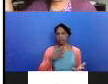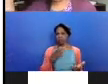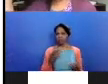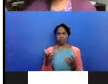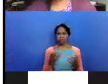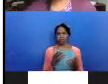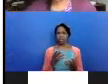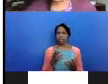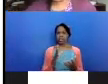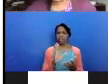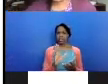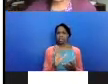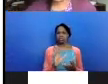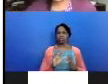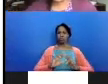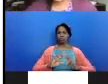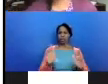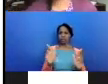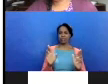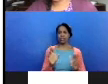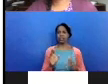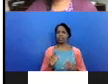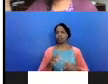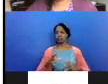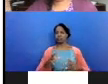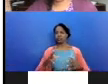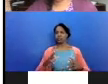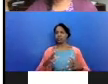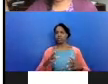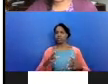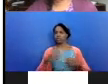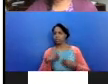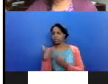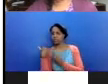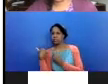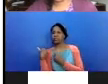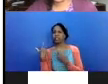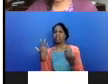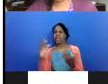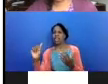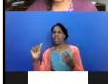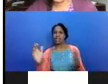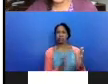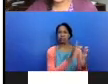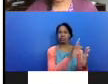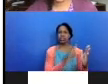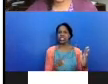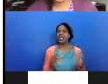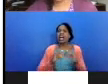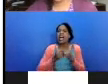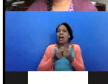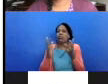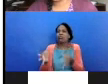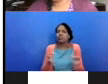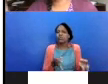their readiness or accountability? And so sometimes, yes. Would you recommend a guy do a group intervention in phase